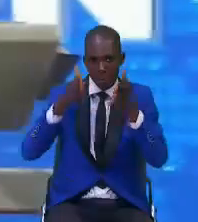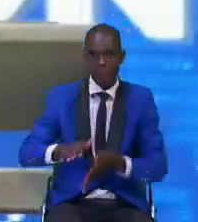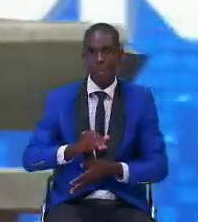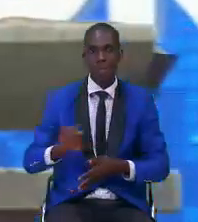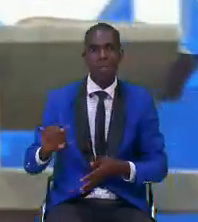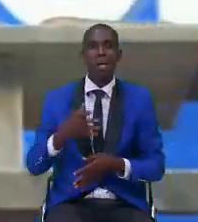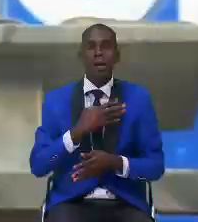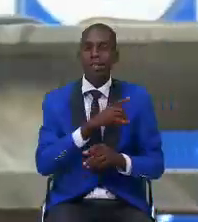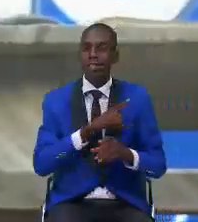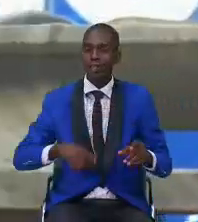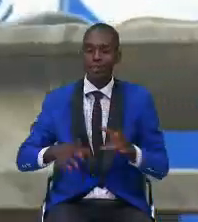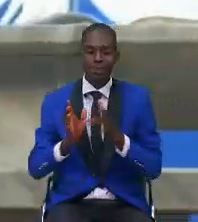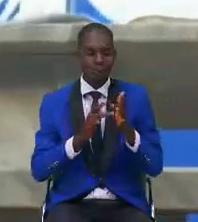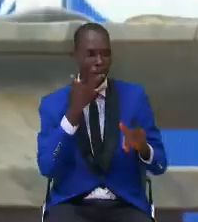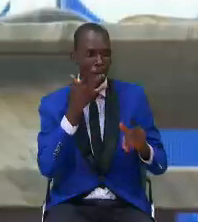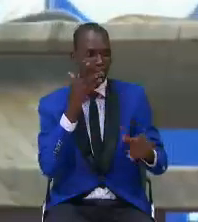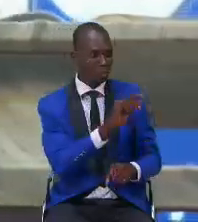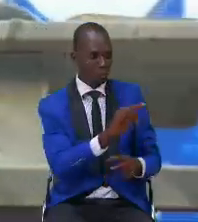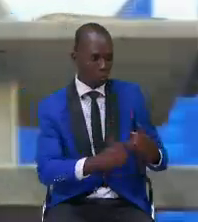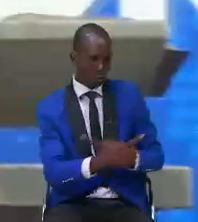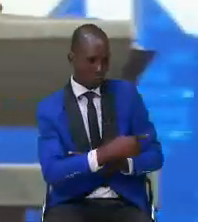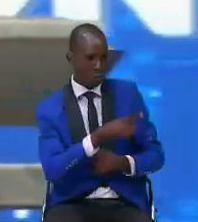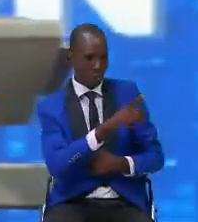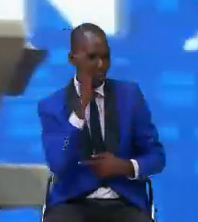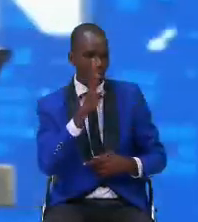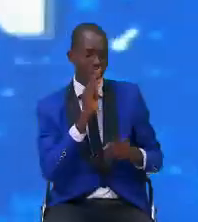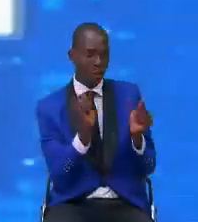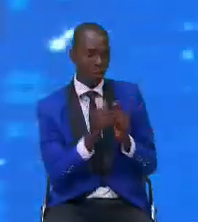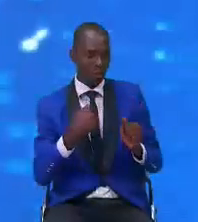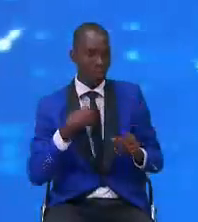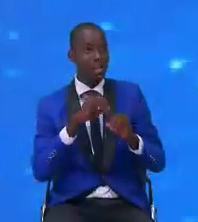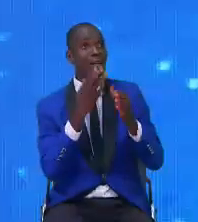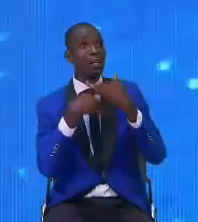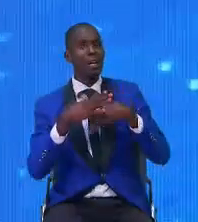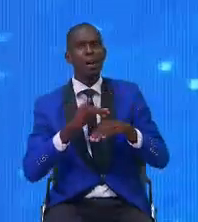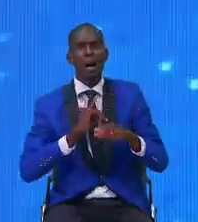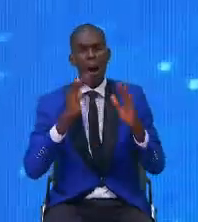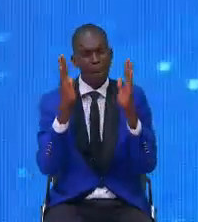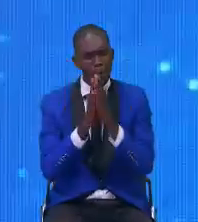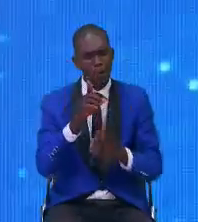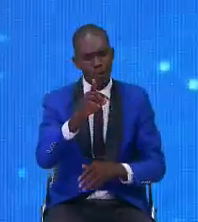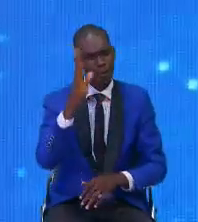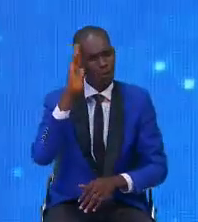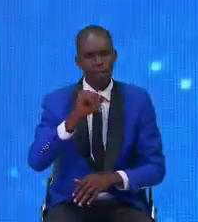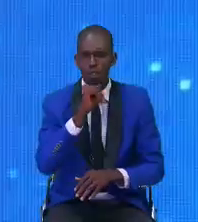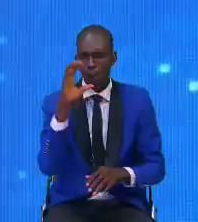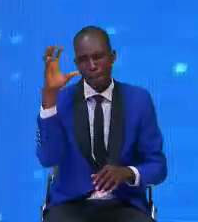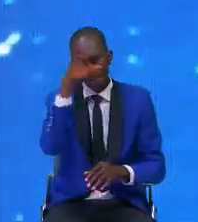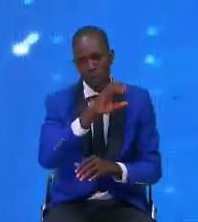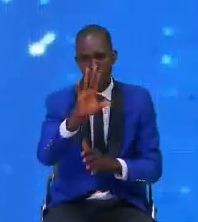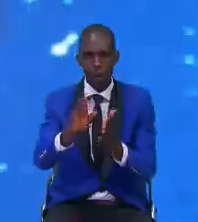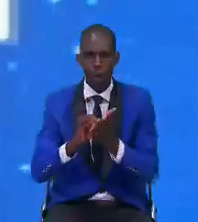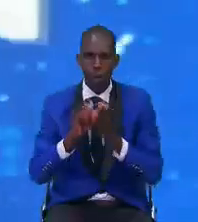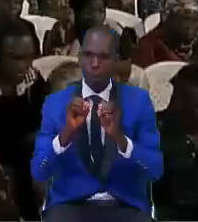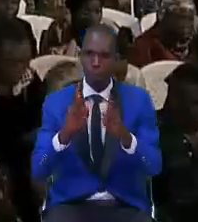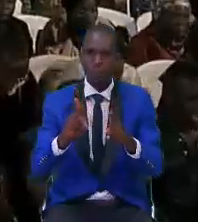little time remaining. And the Lord said, I tell you, today you will be with me in paradise. I pray you'll not